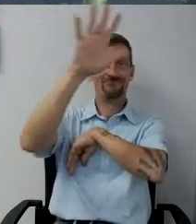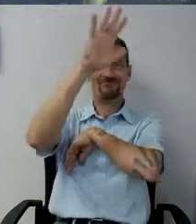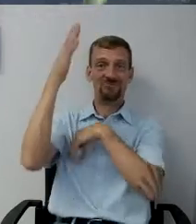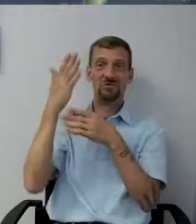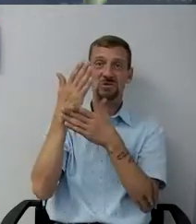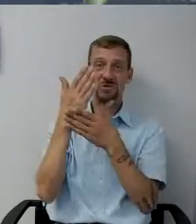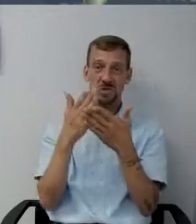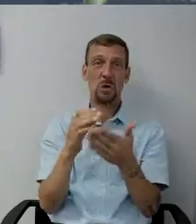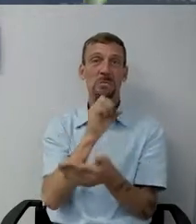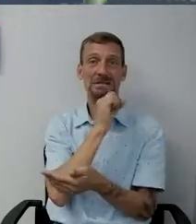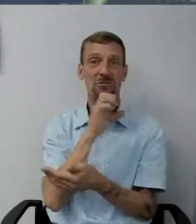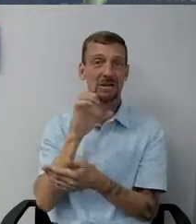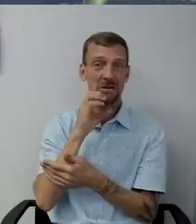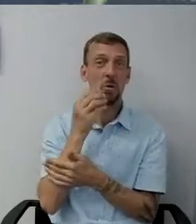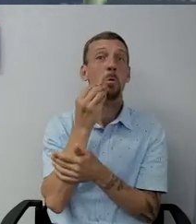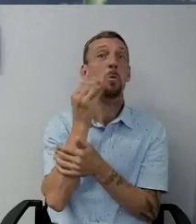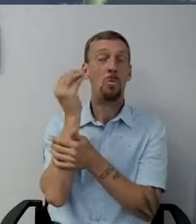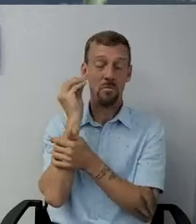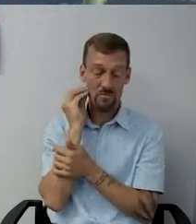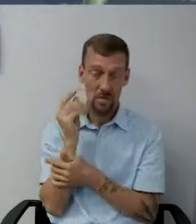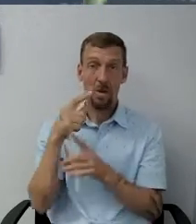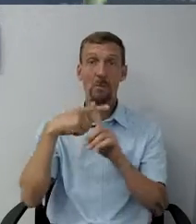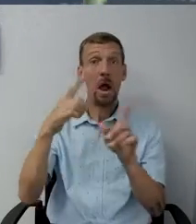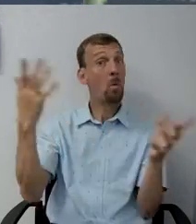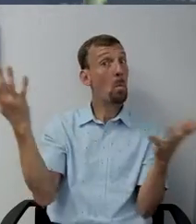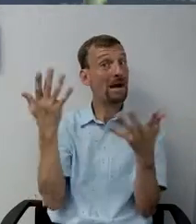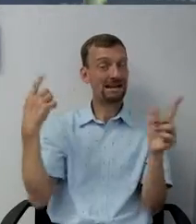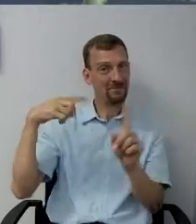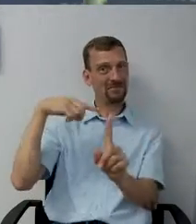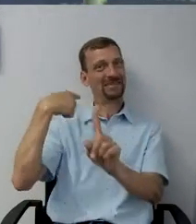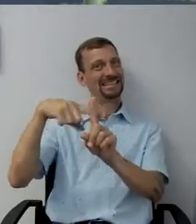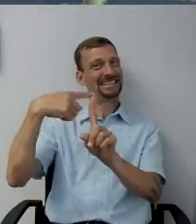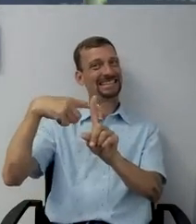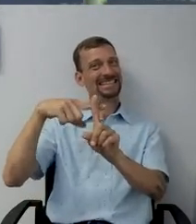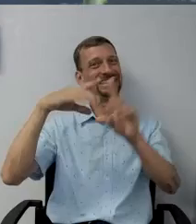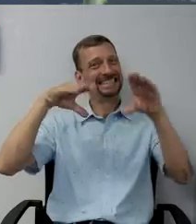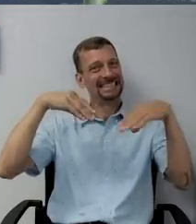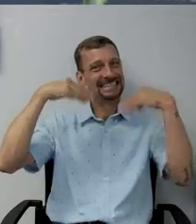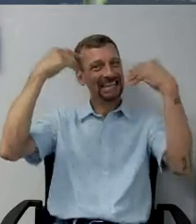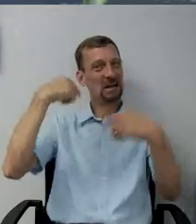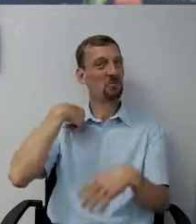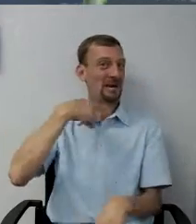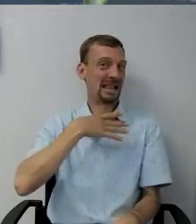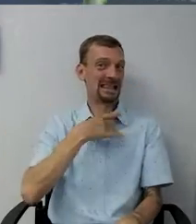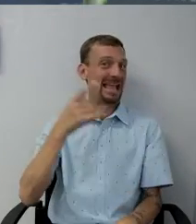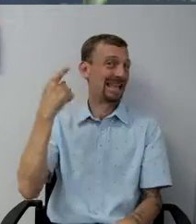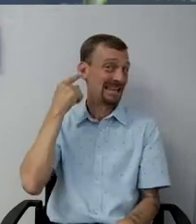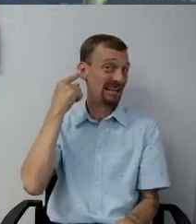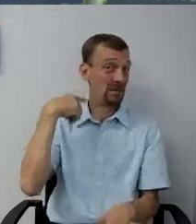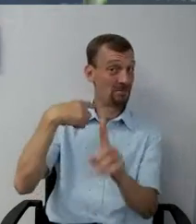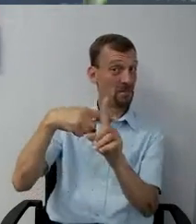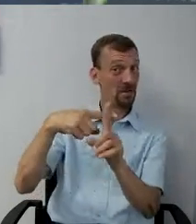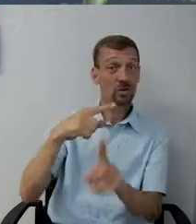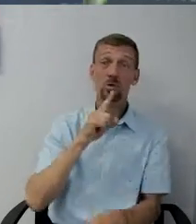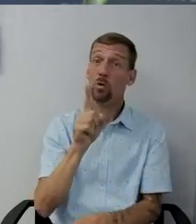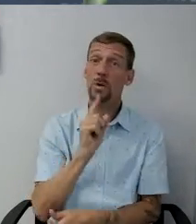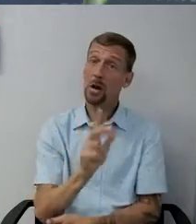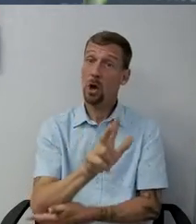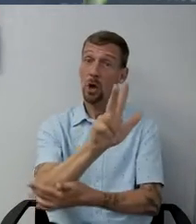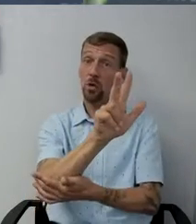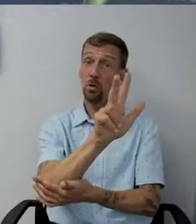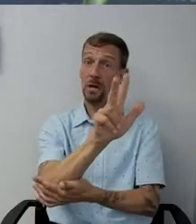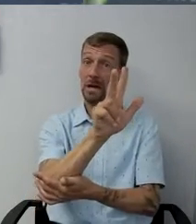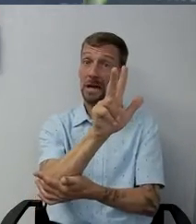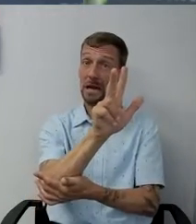Let's see here. On the positive note, I think this is everybody really enjoys hearing this. So 3,007